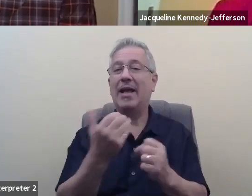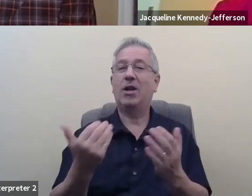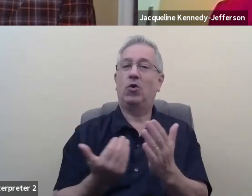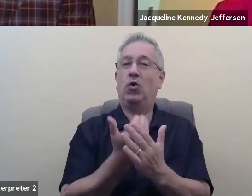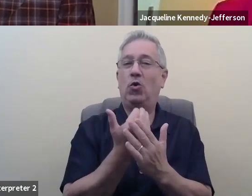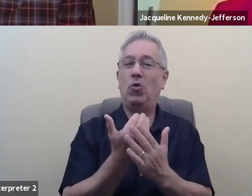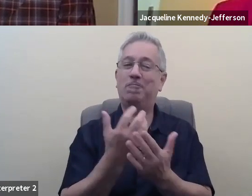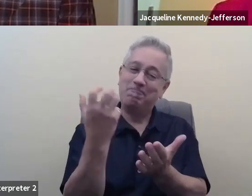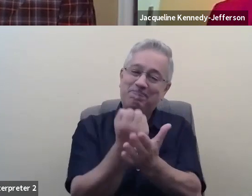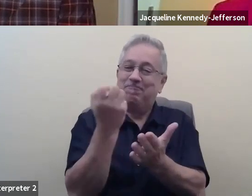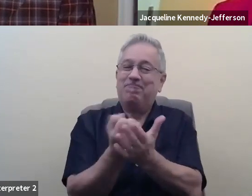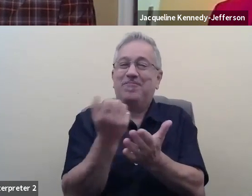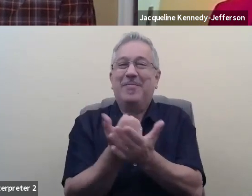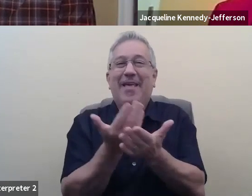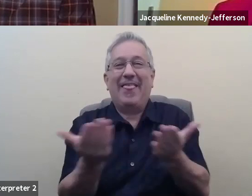this pandemic.